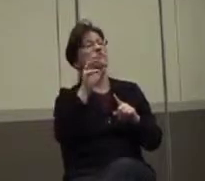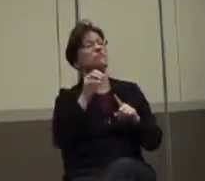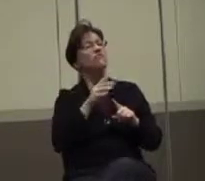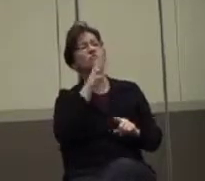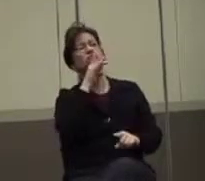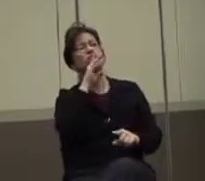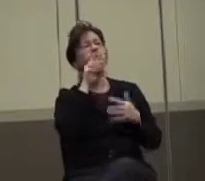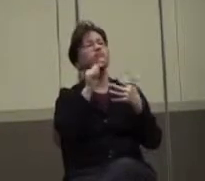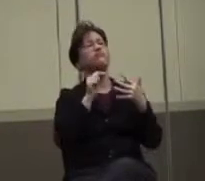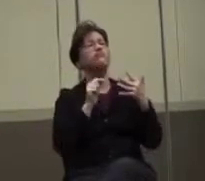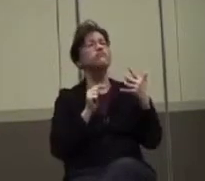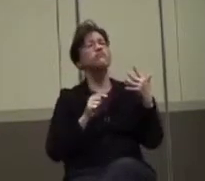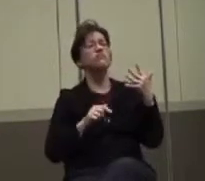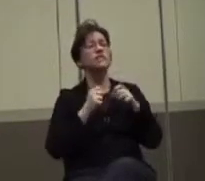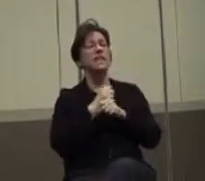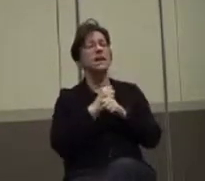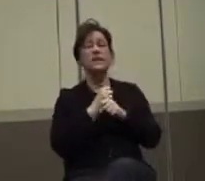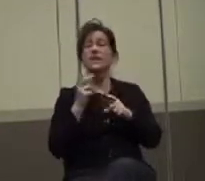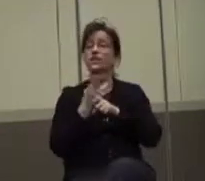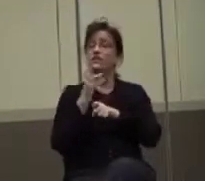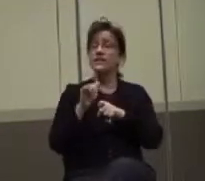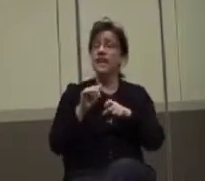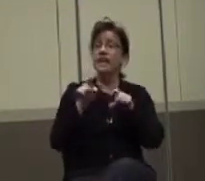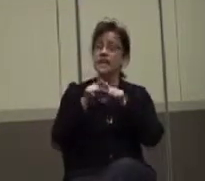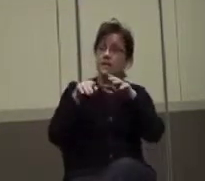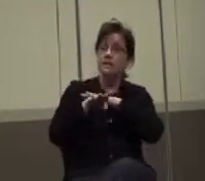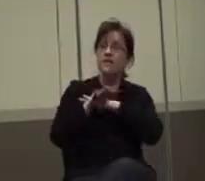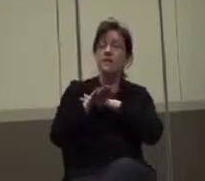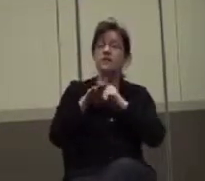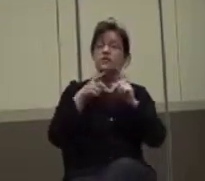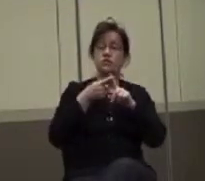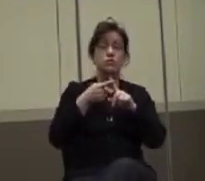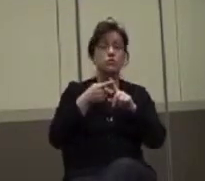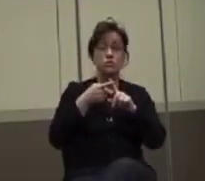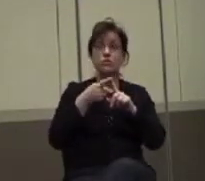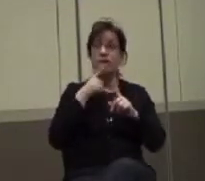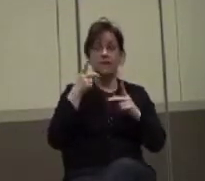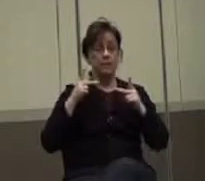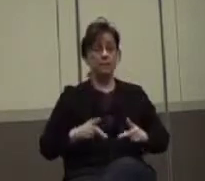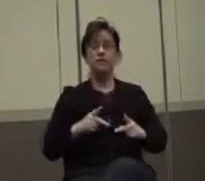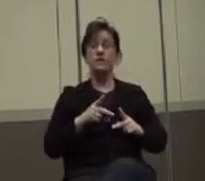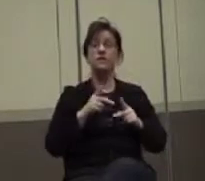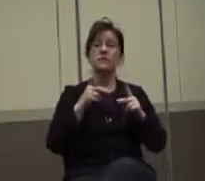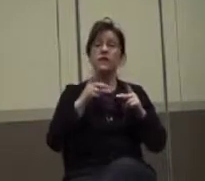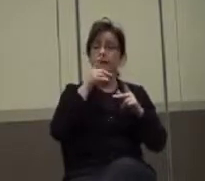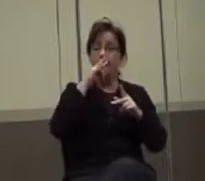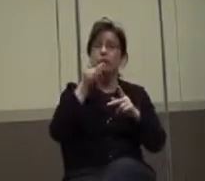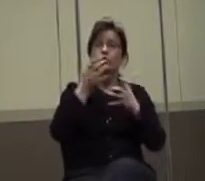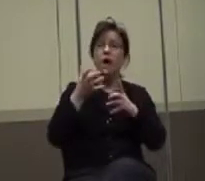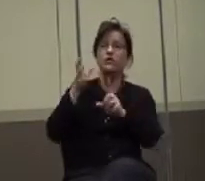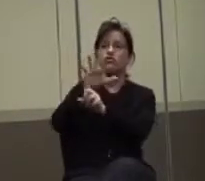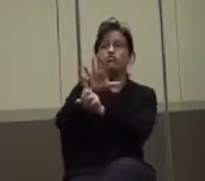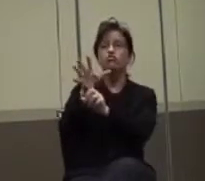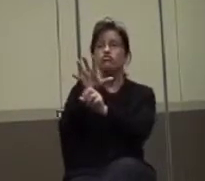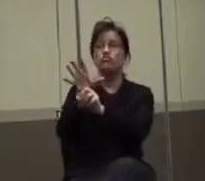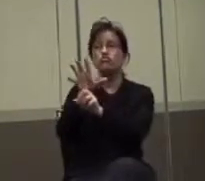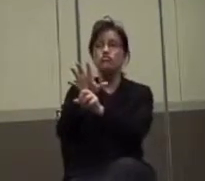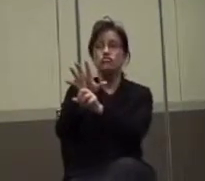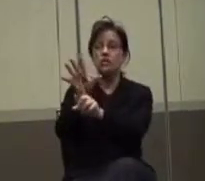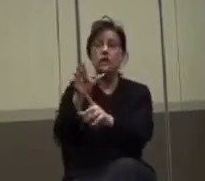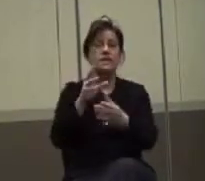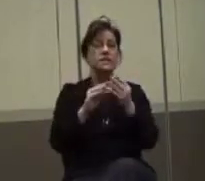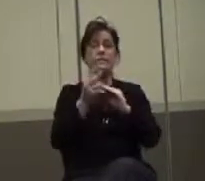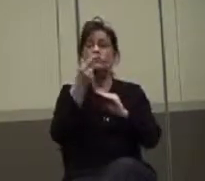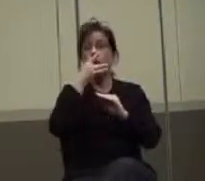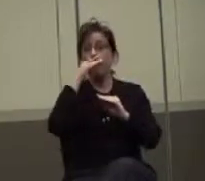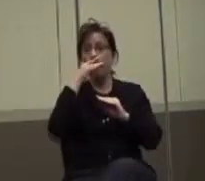his entree into being somebody that kids wanted to be around. He is the #2 man in this country in the field of transparent